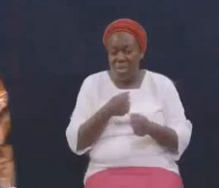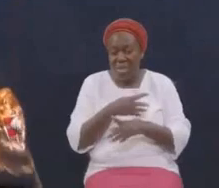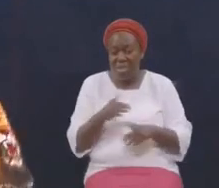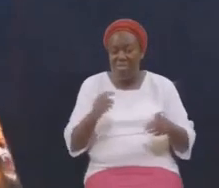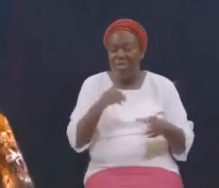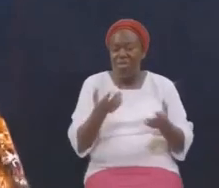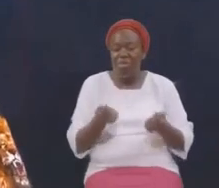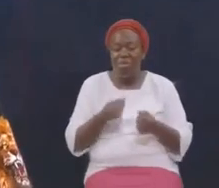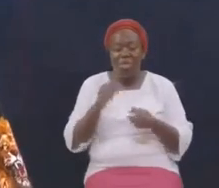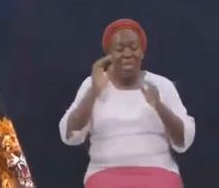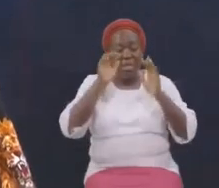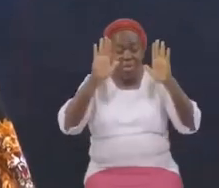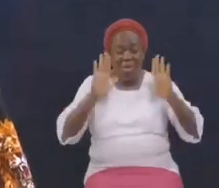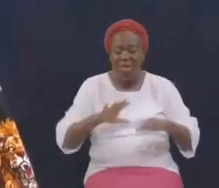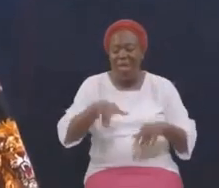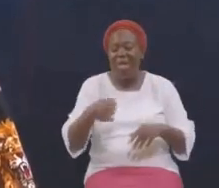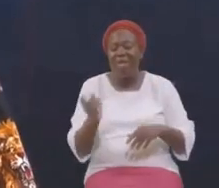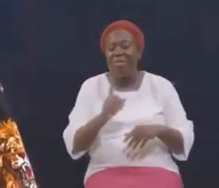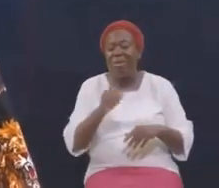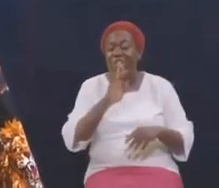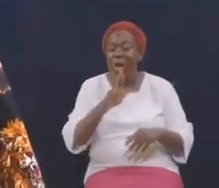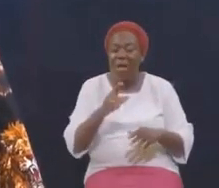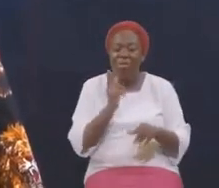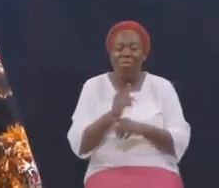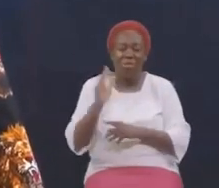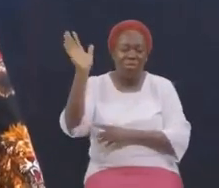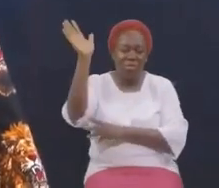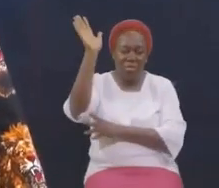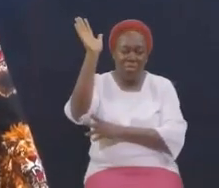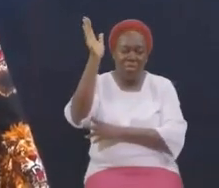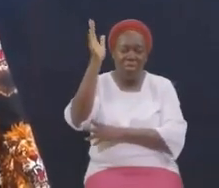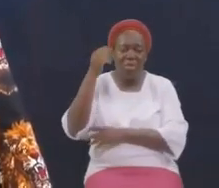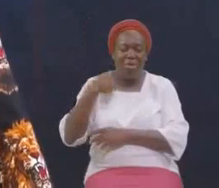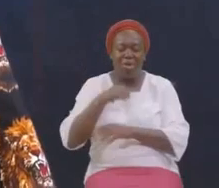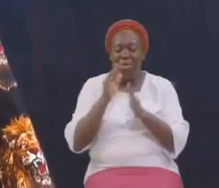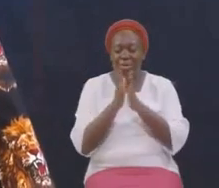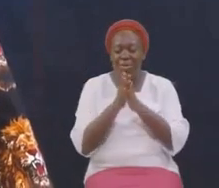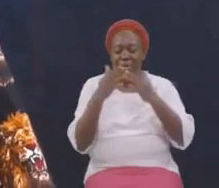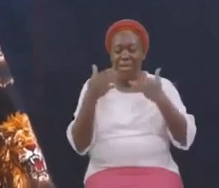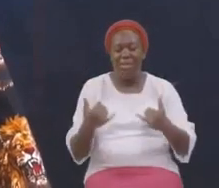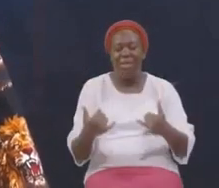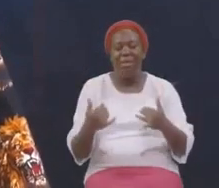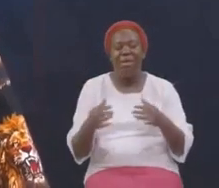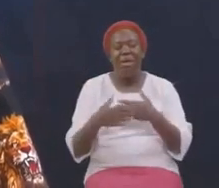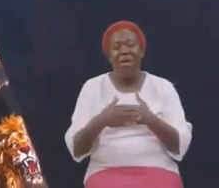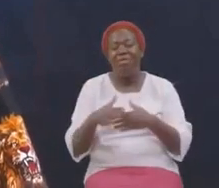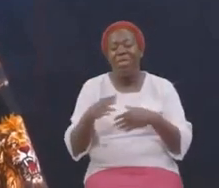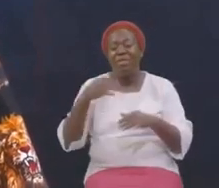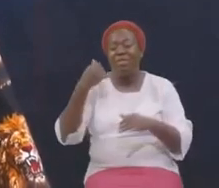you are, just raise up your hand. We're praying now. And after the final